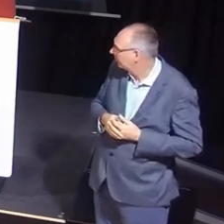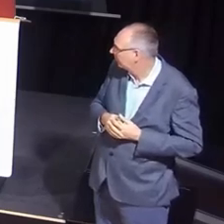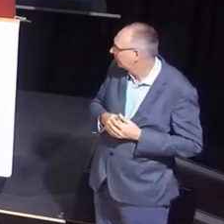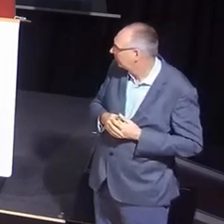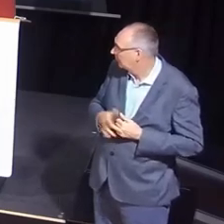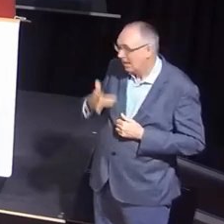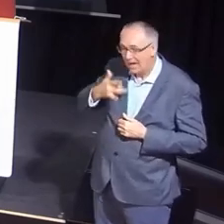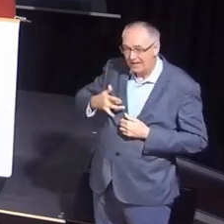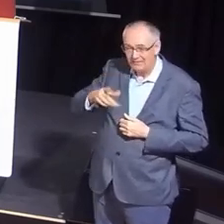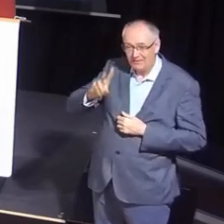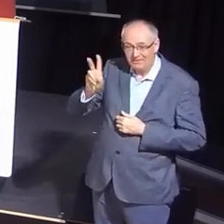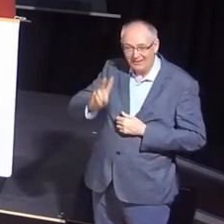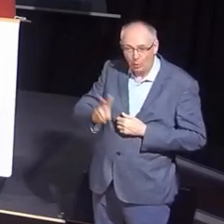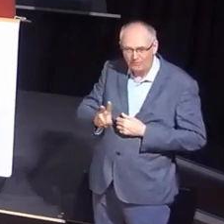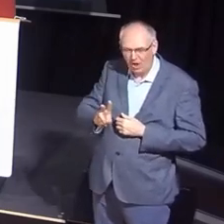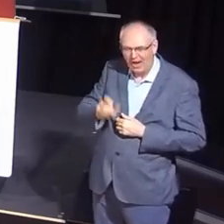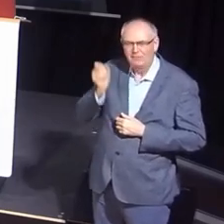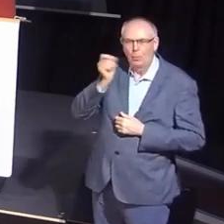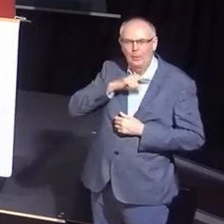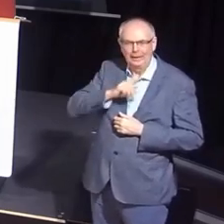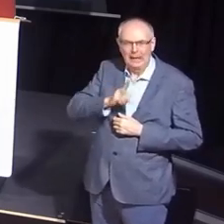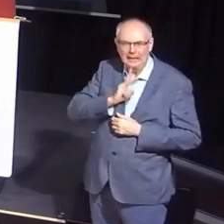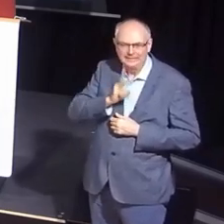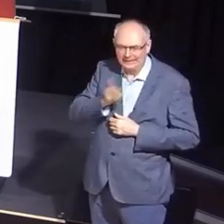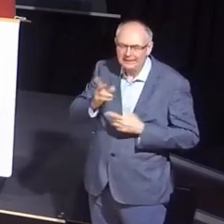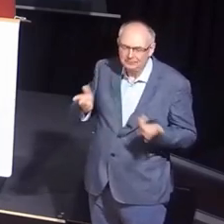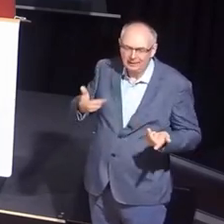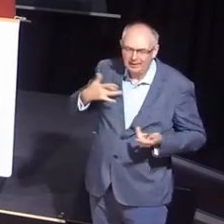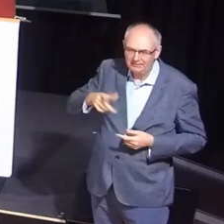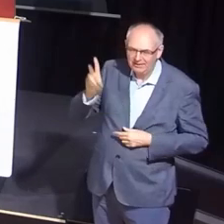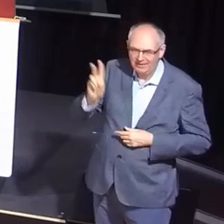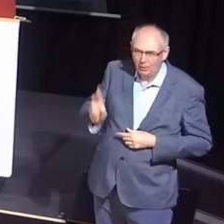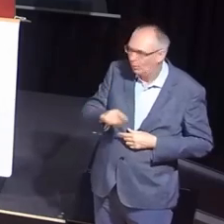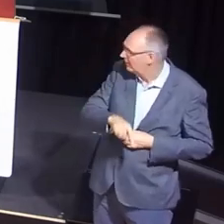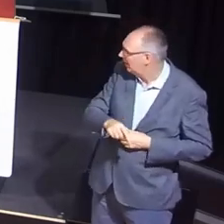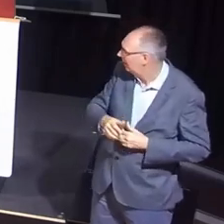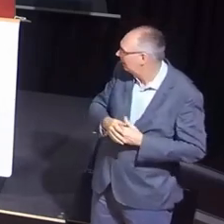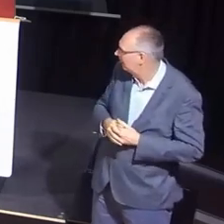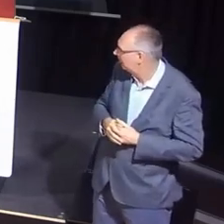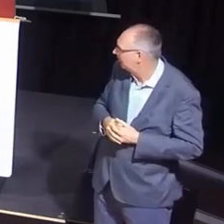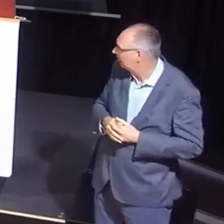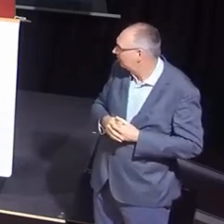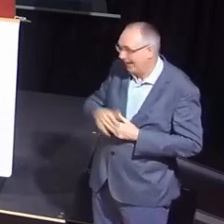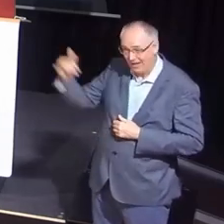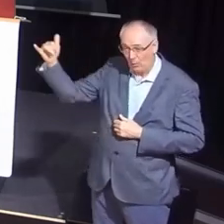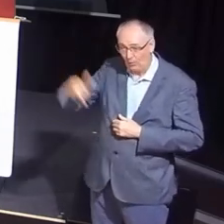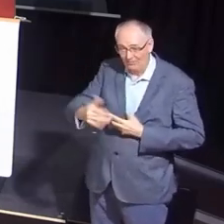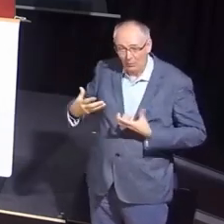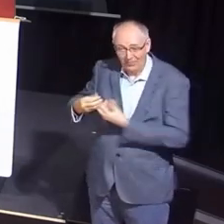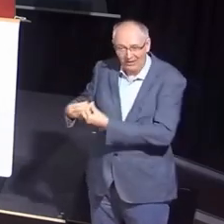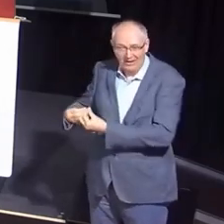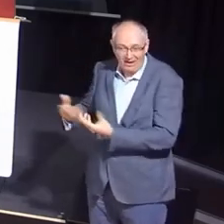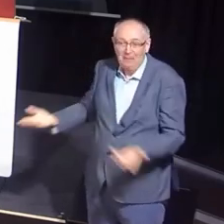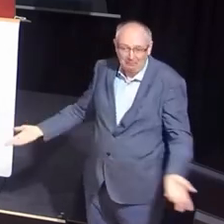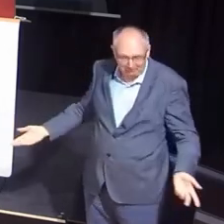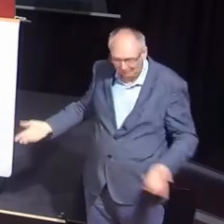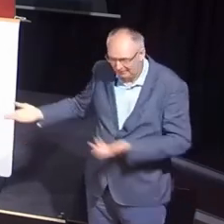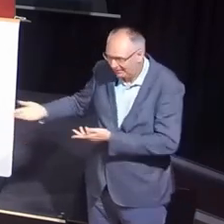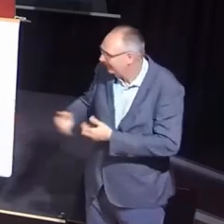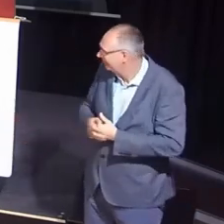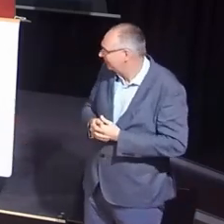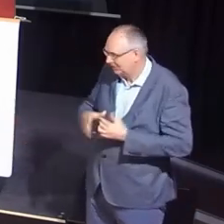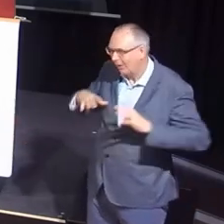Vancouver despite my weird accent, and I'm also very jet lagged. We flew together. It was really fun. So I